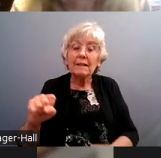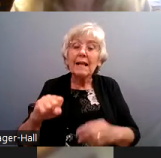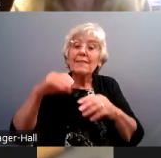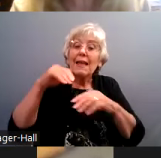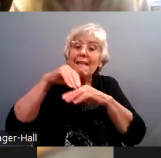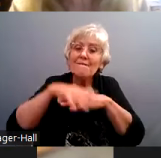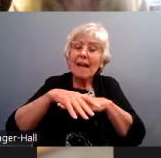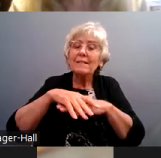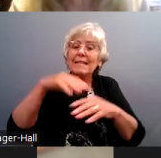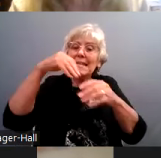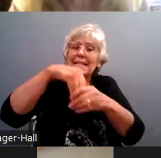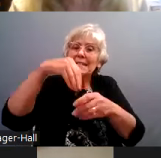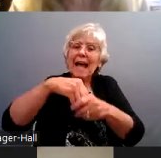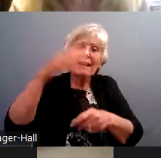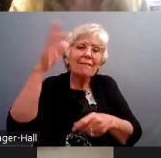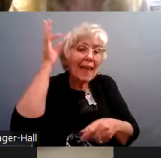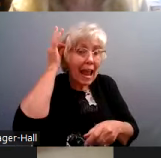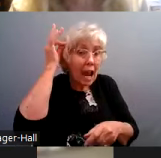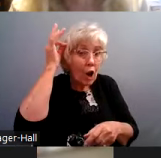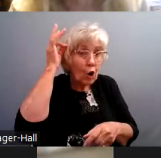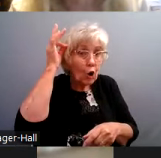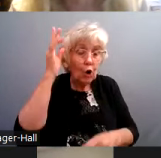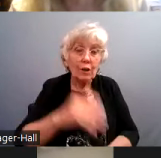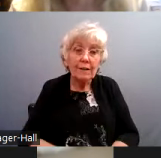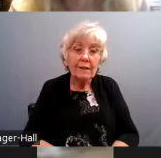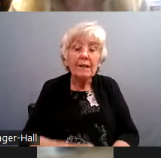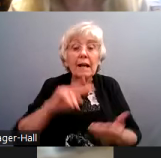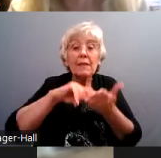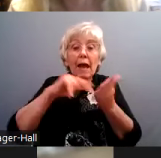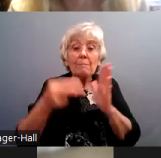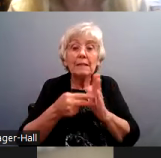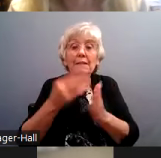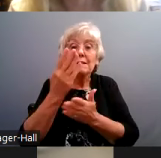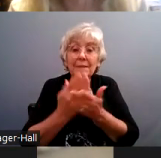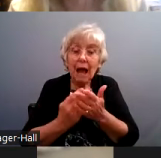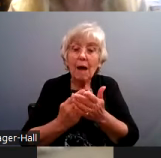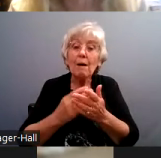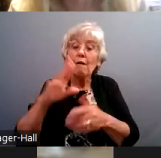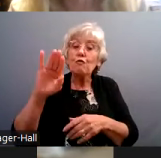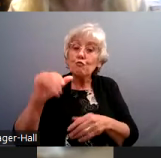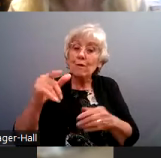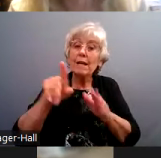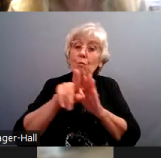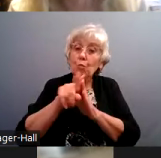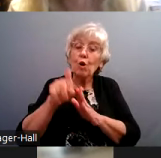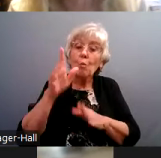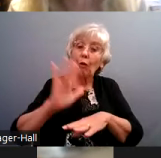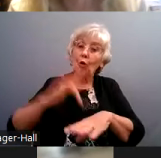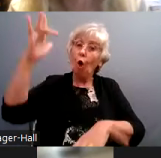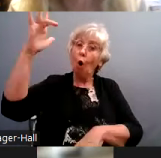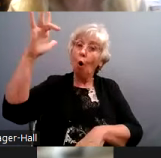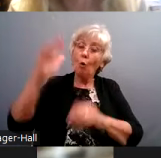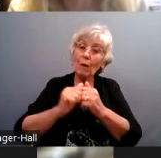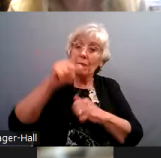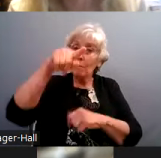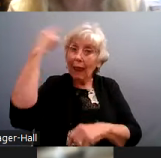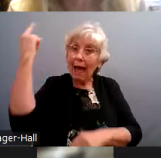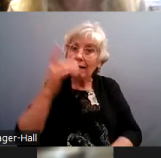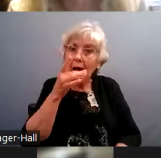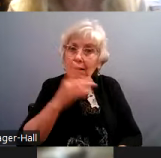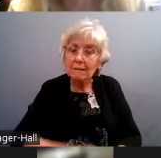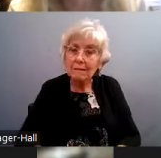hair. So that means that some of the ringworm will glow with the black light. And